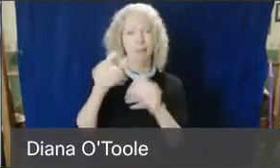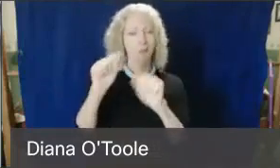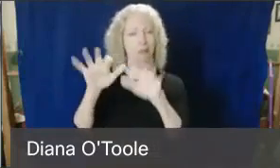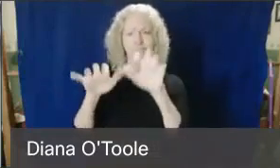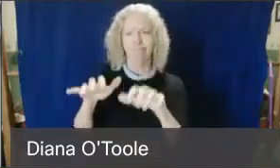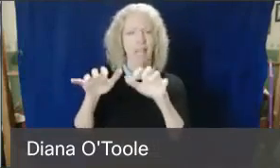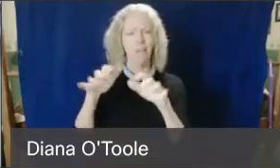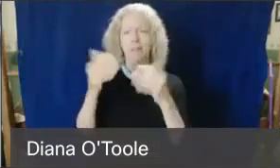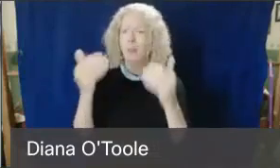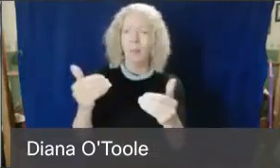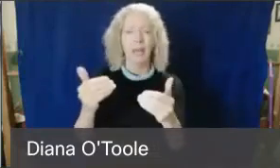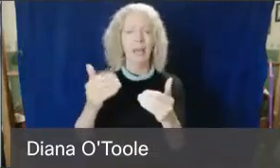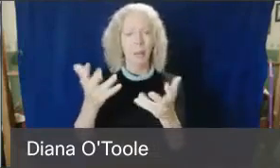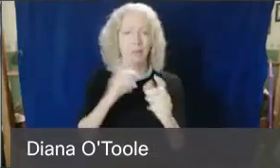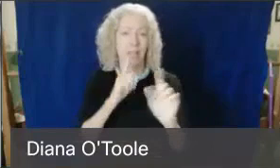and address your concerns.